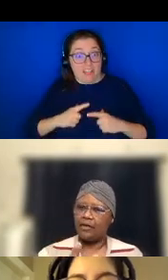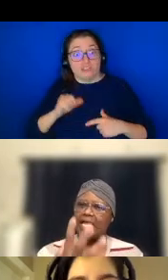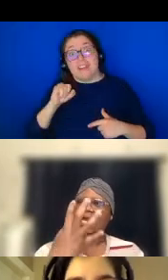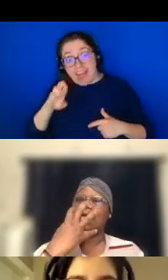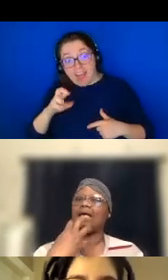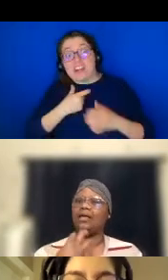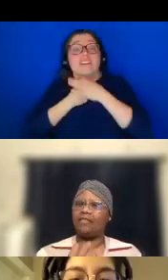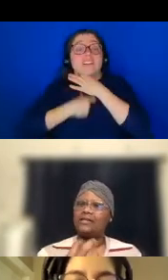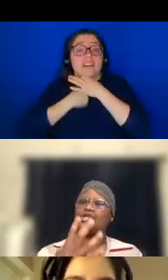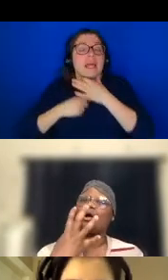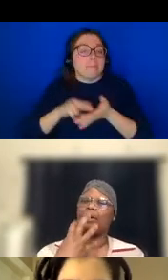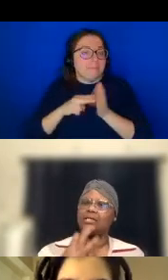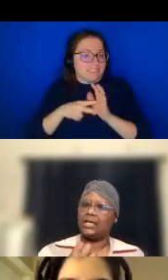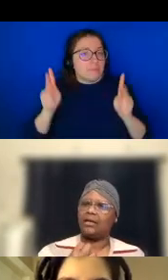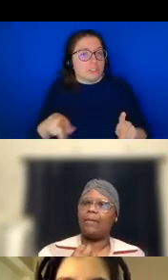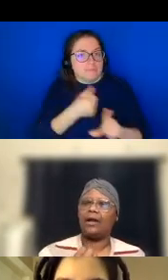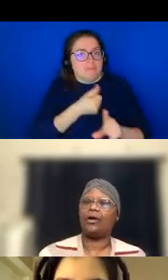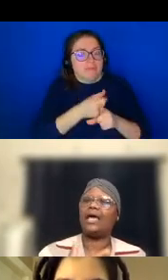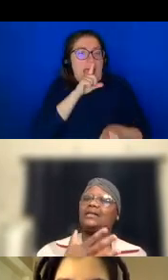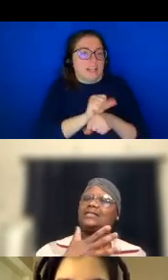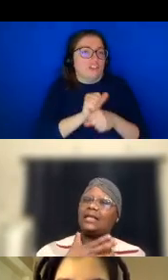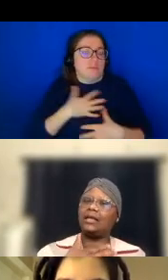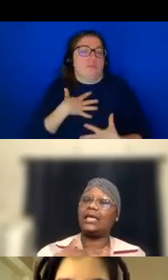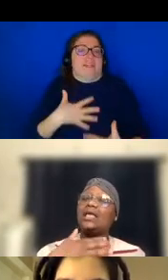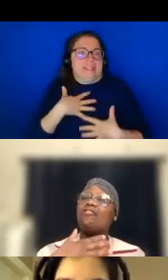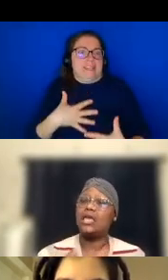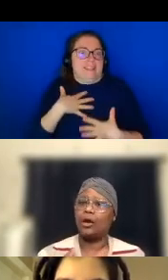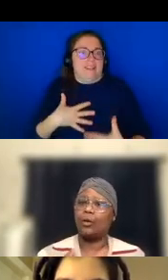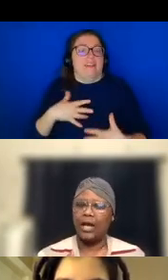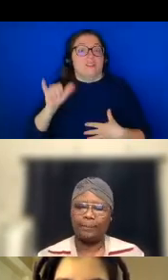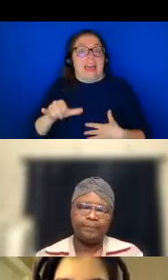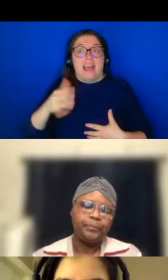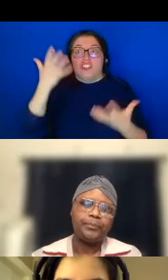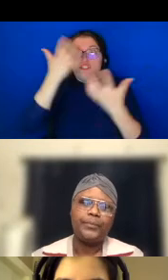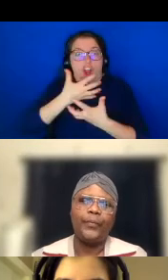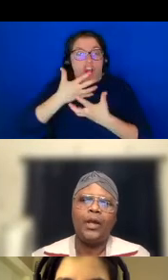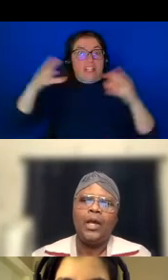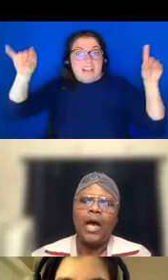breathing. They're inhaling that dark particulate matter and it's settling in the airway.